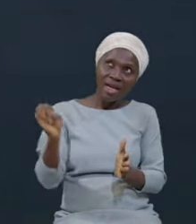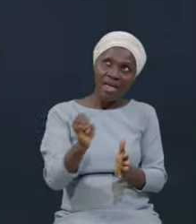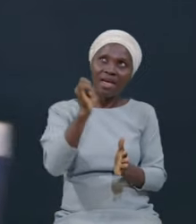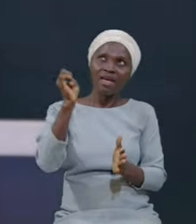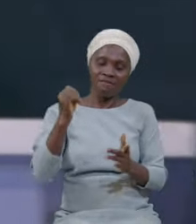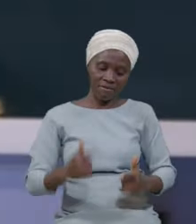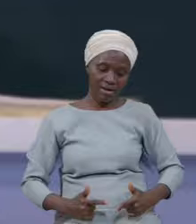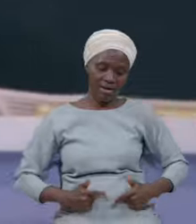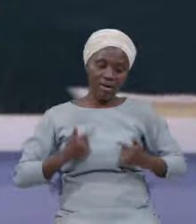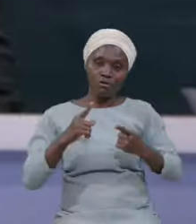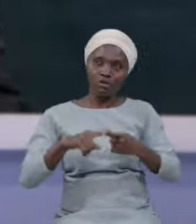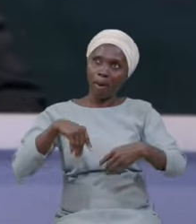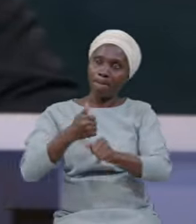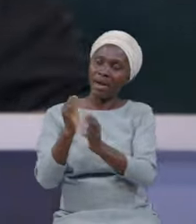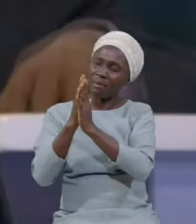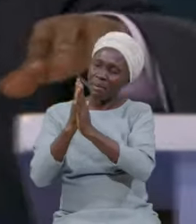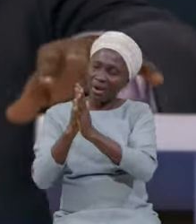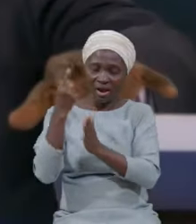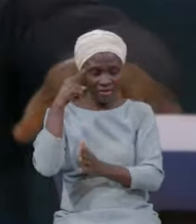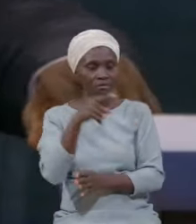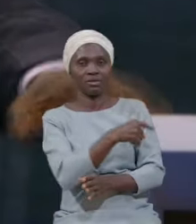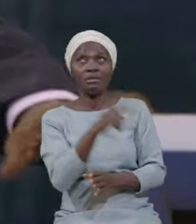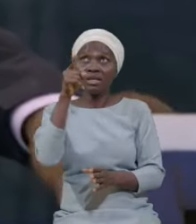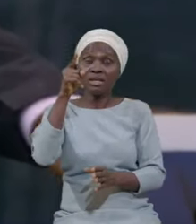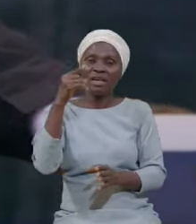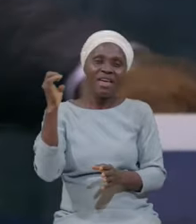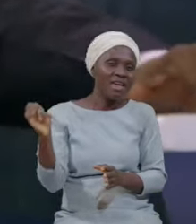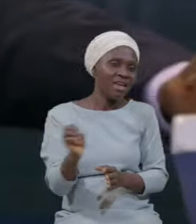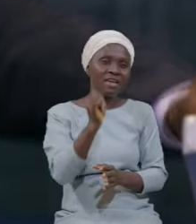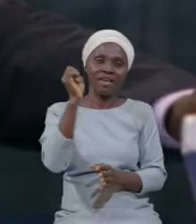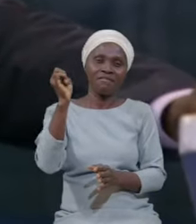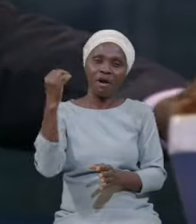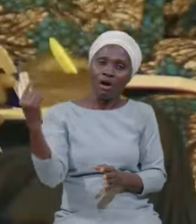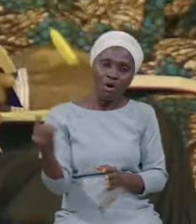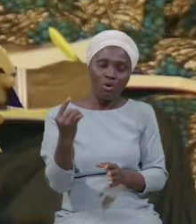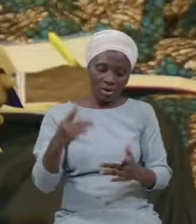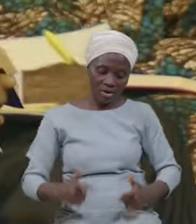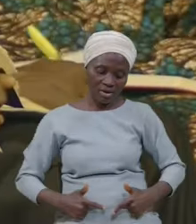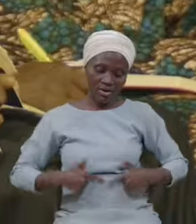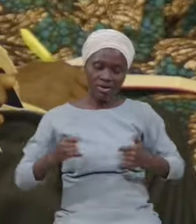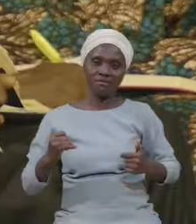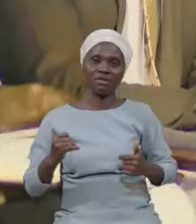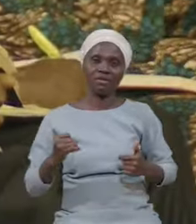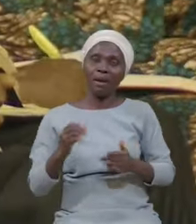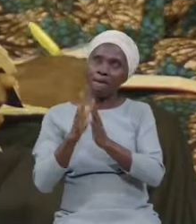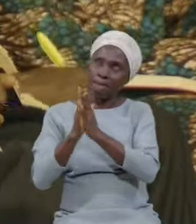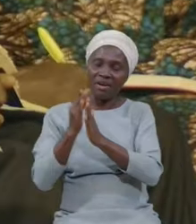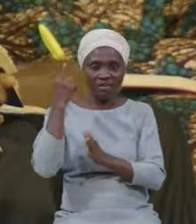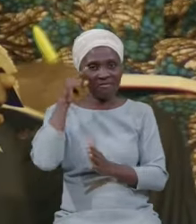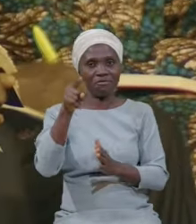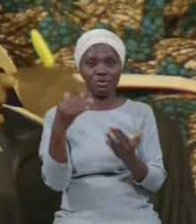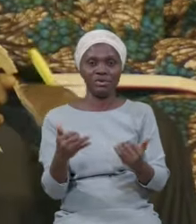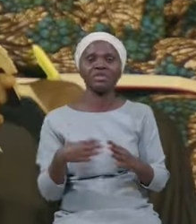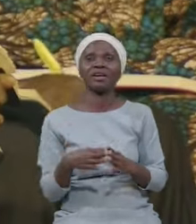them. He's ever living and is making intercession for you right now. He's making intercession for